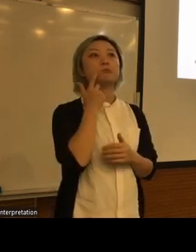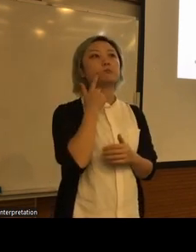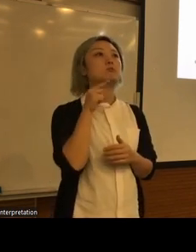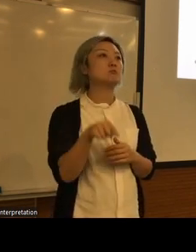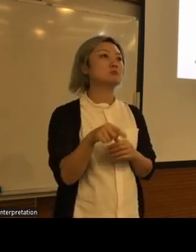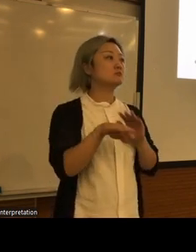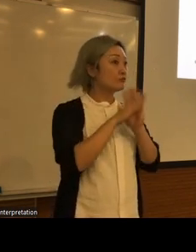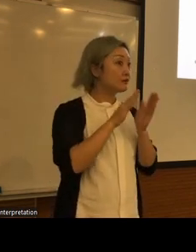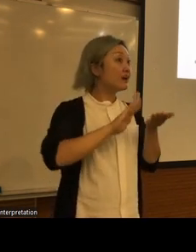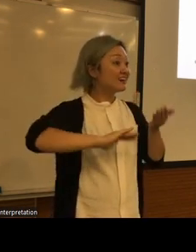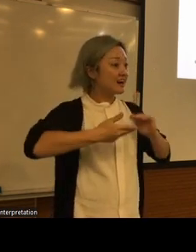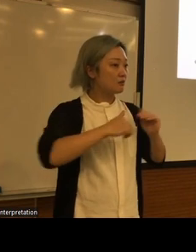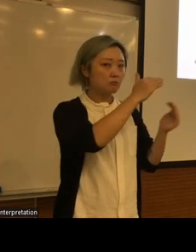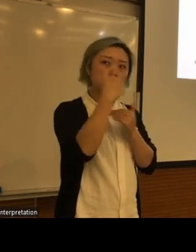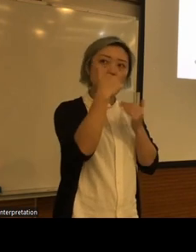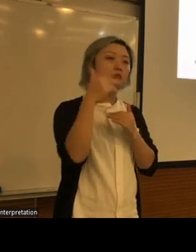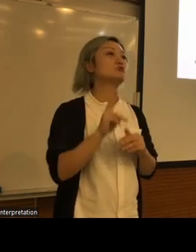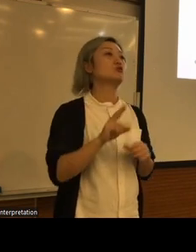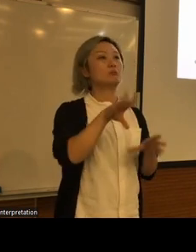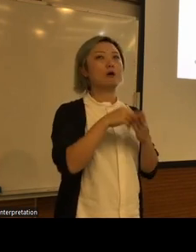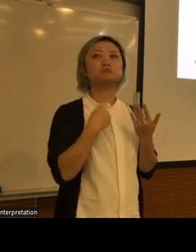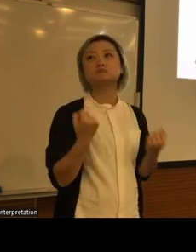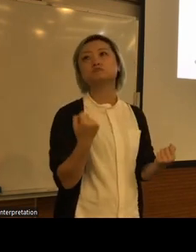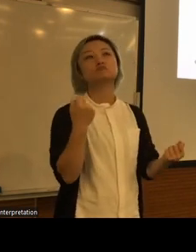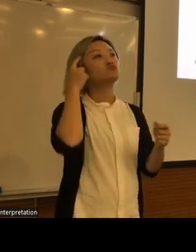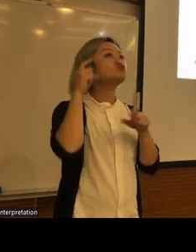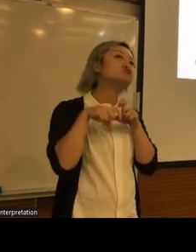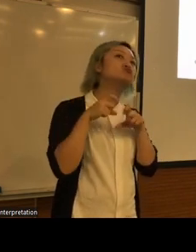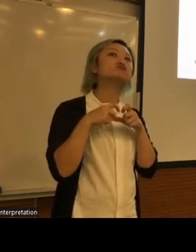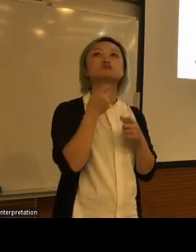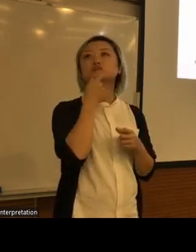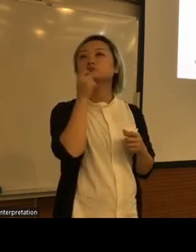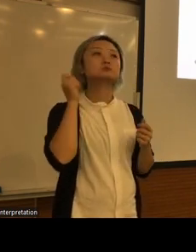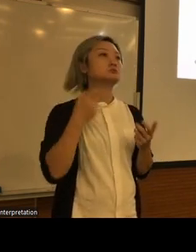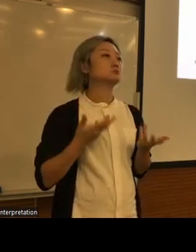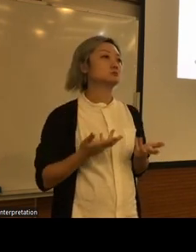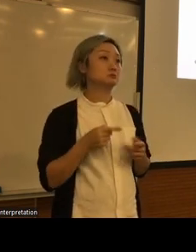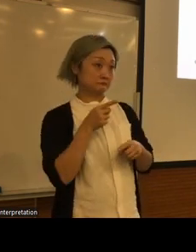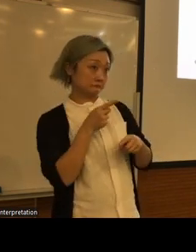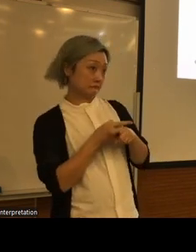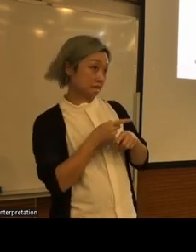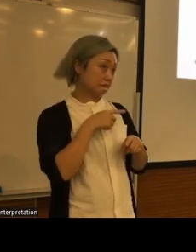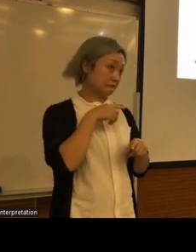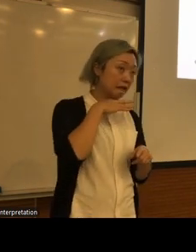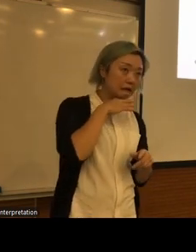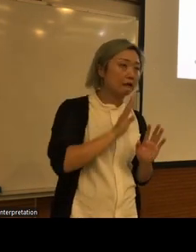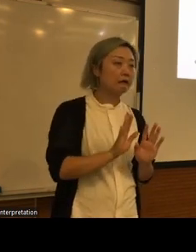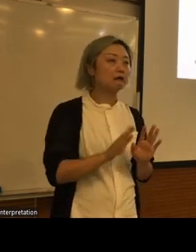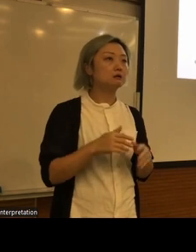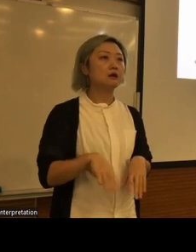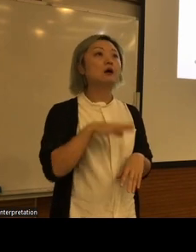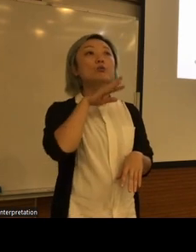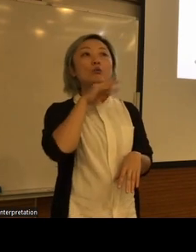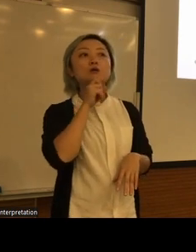same, no matter what the languages were, and that it was not true that working from